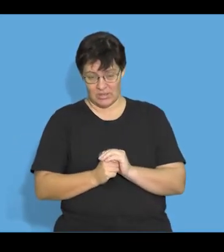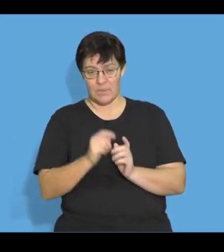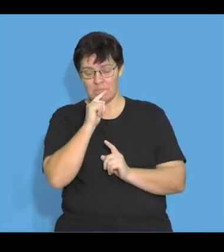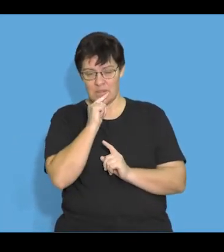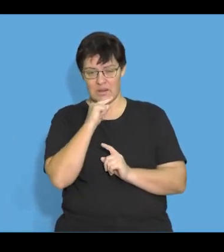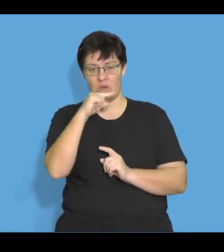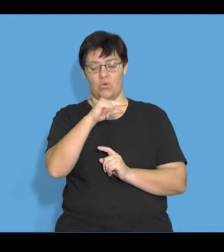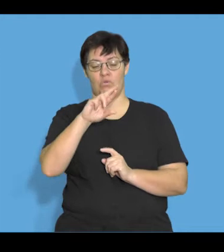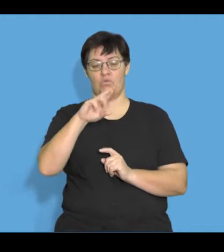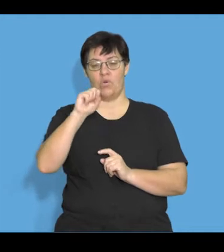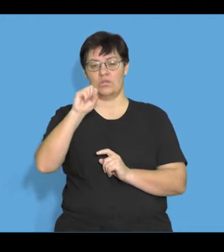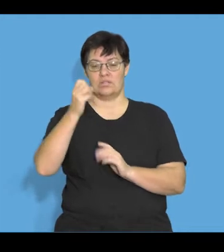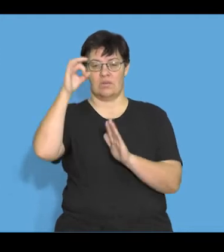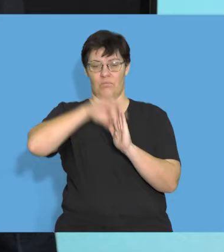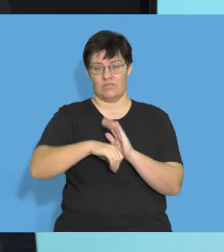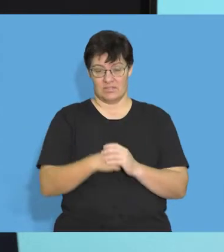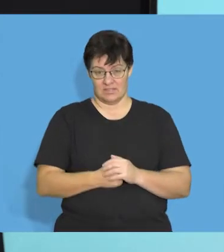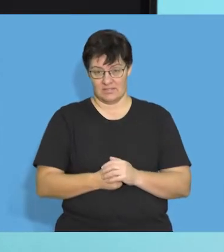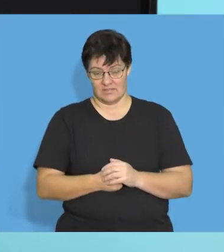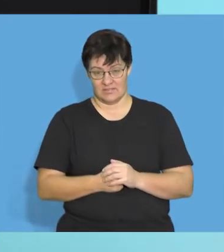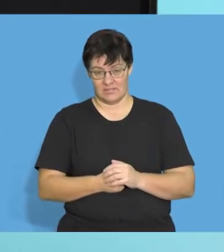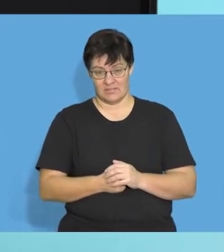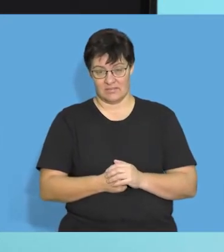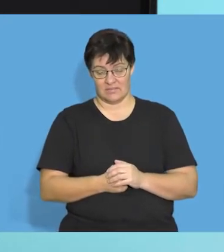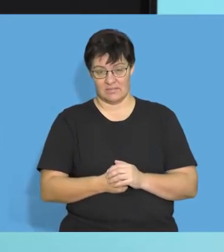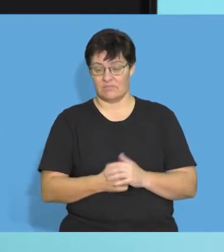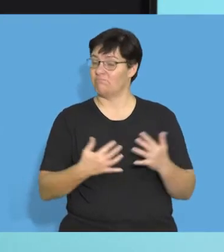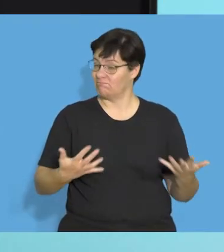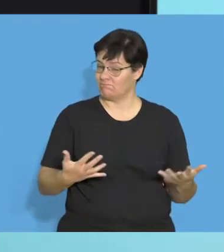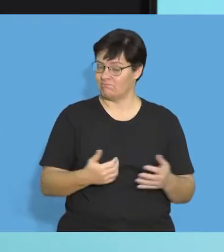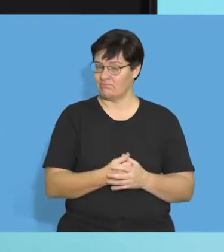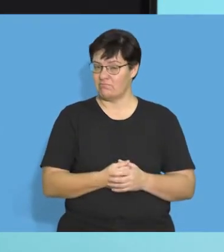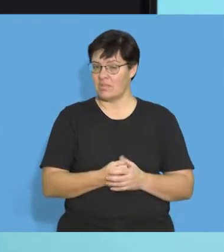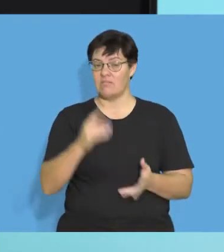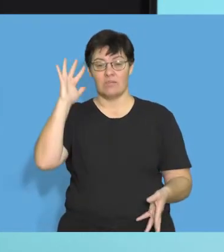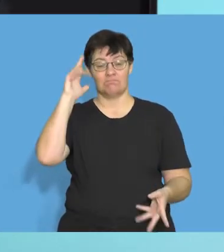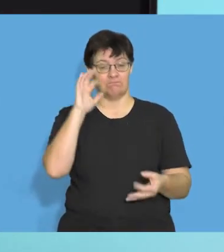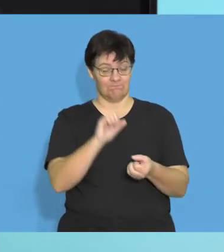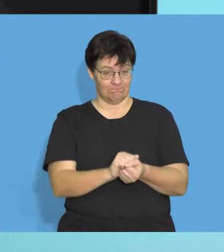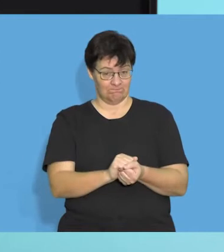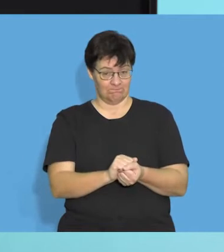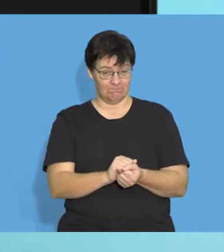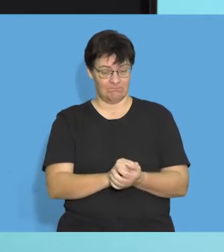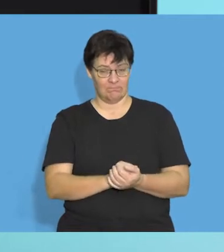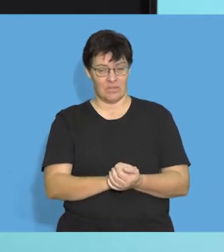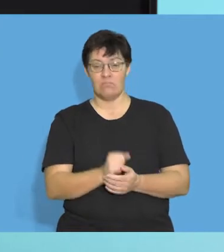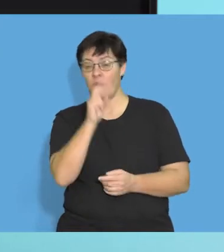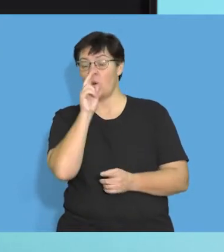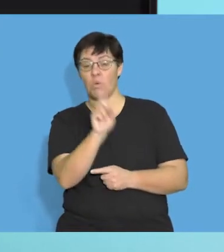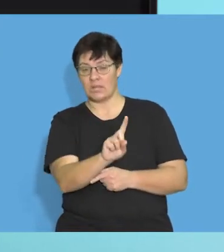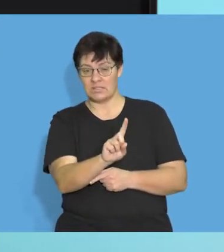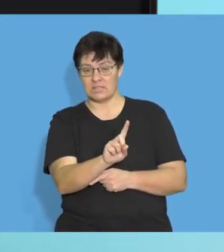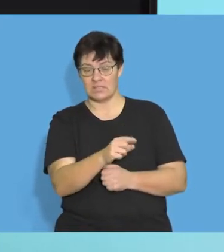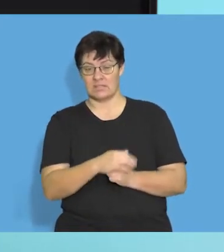profit. Okay, so if we summarize this segment, we looked at the effect